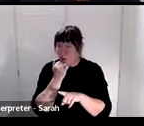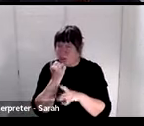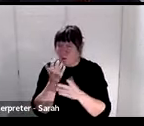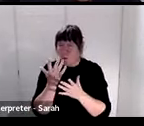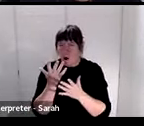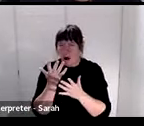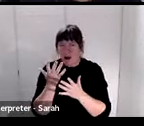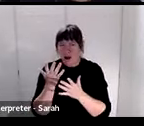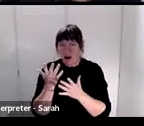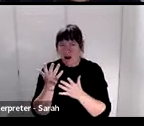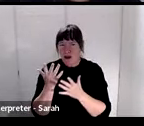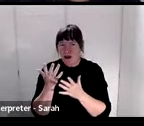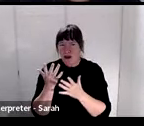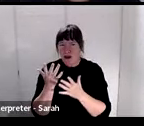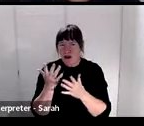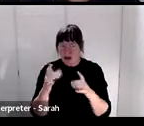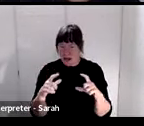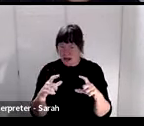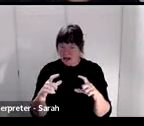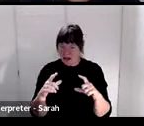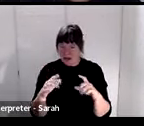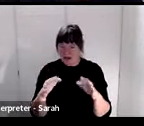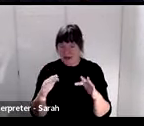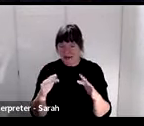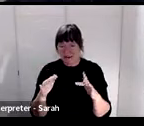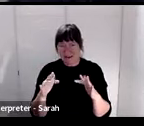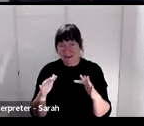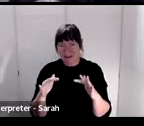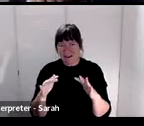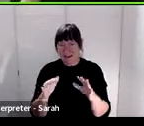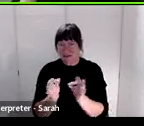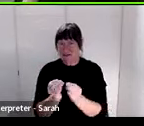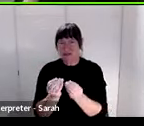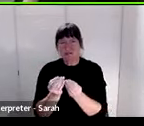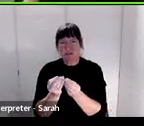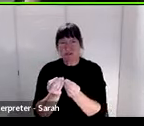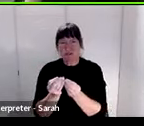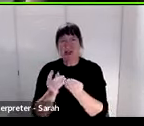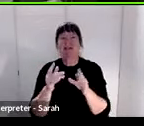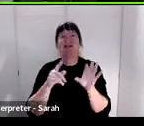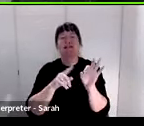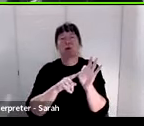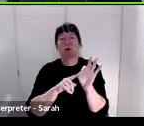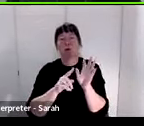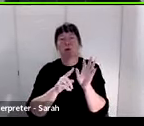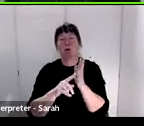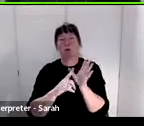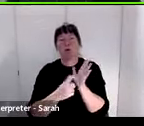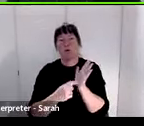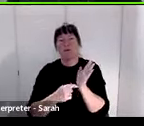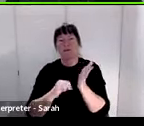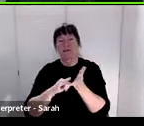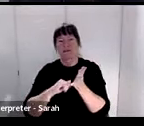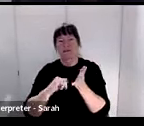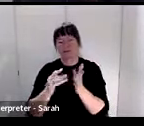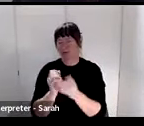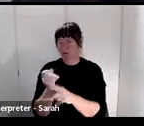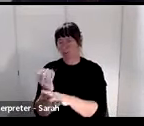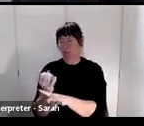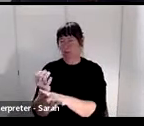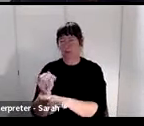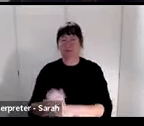a sort of precious quartz. Yeah. Quartz. Yeah, it's lovely. All